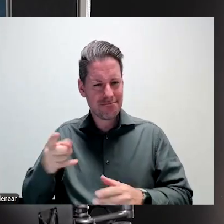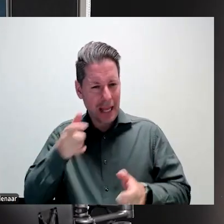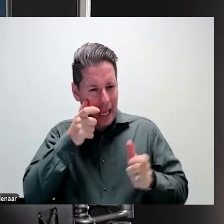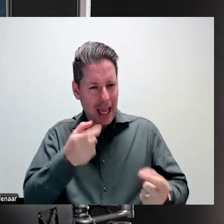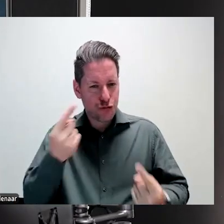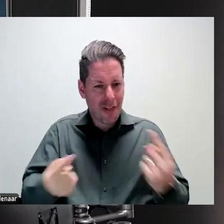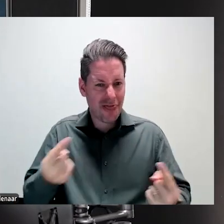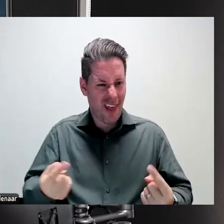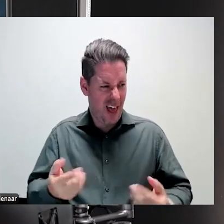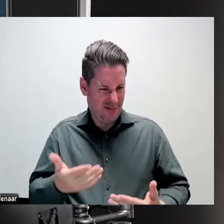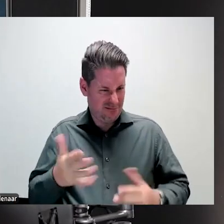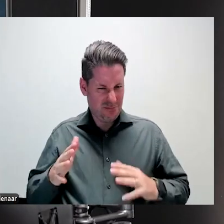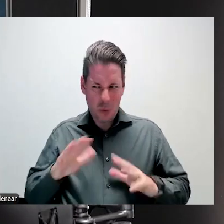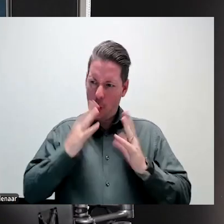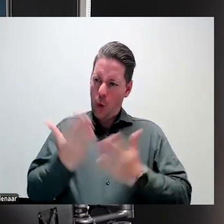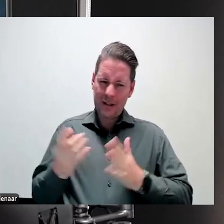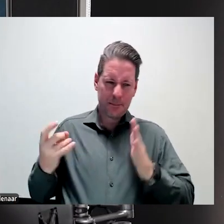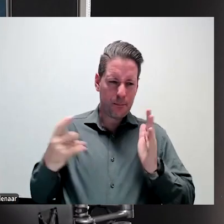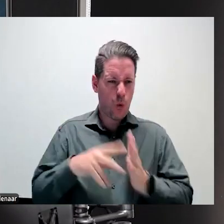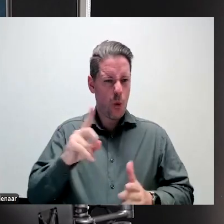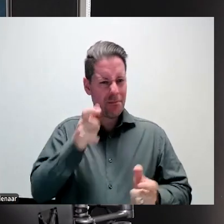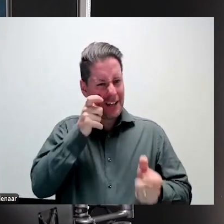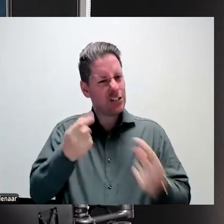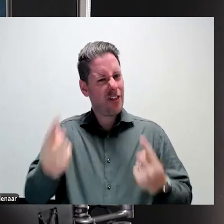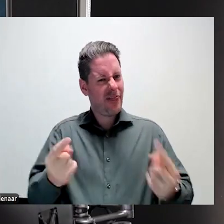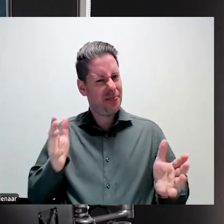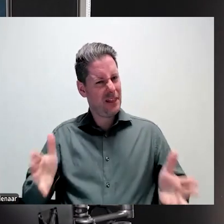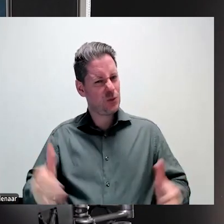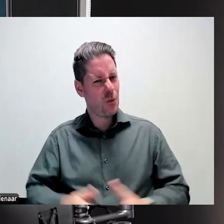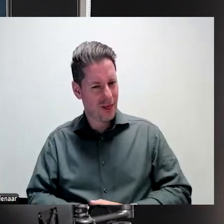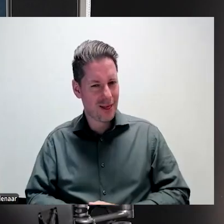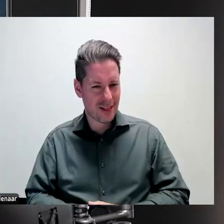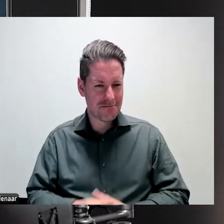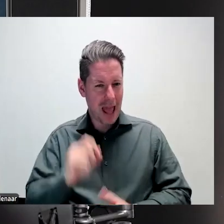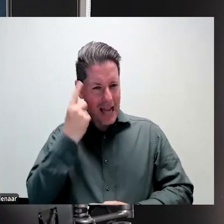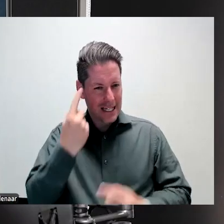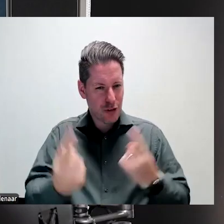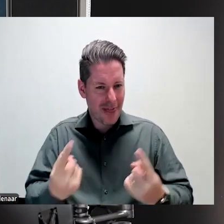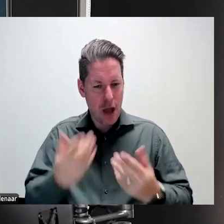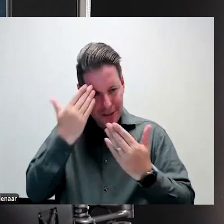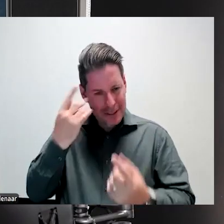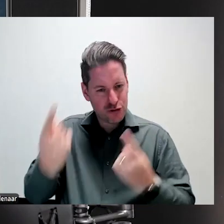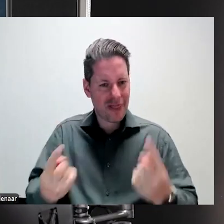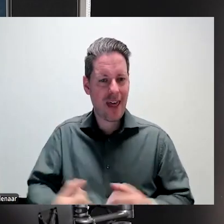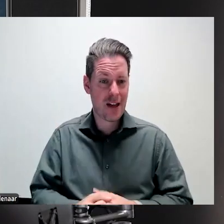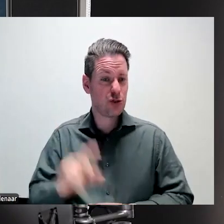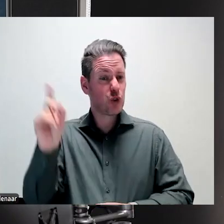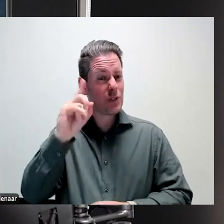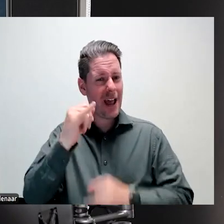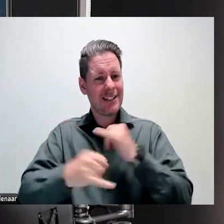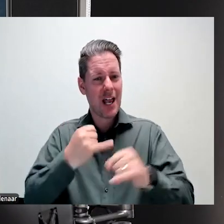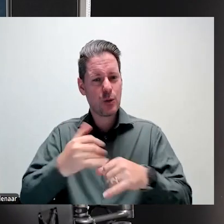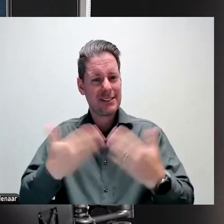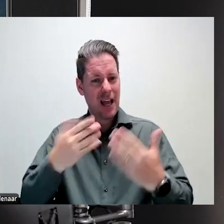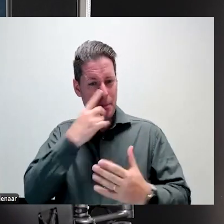about, right? And having that lovely understanding and respect. It is International Day of People with Disability today, and